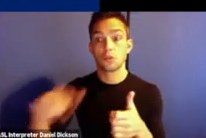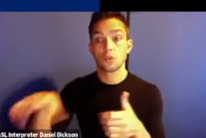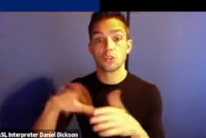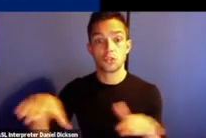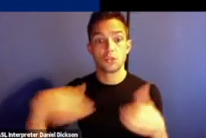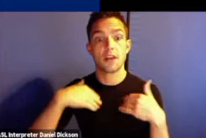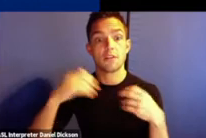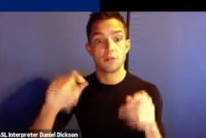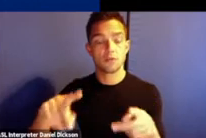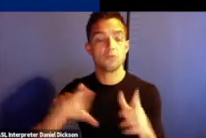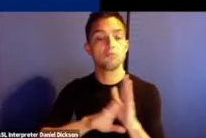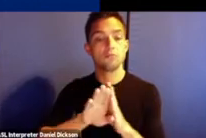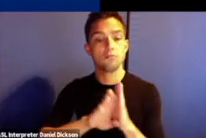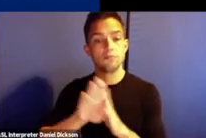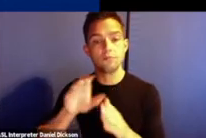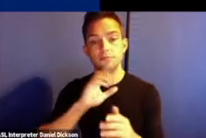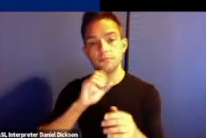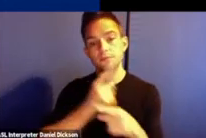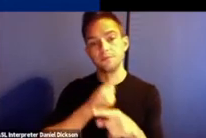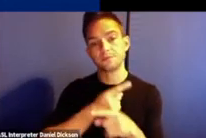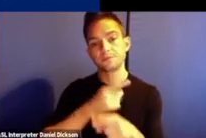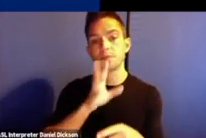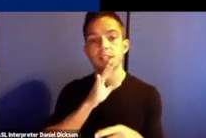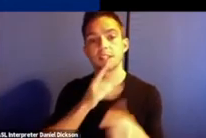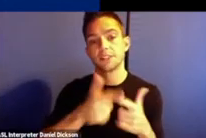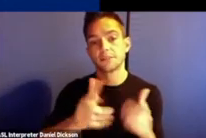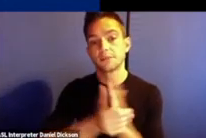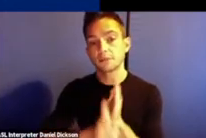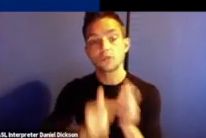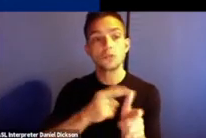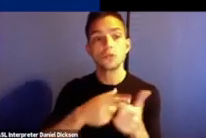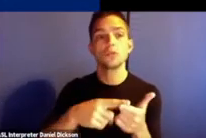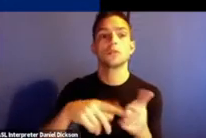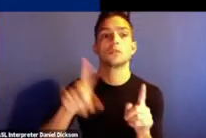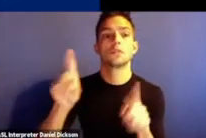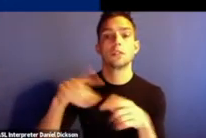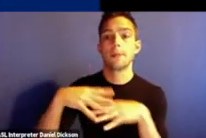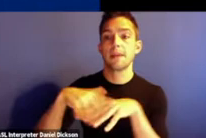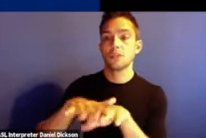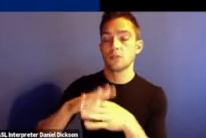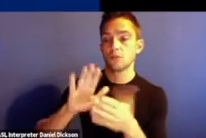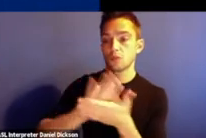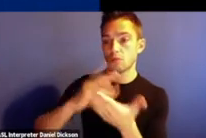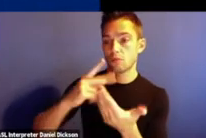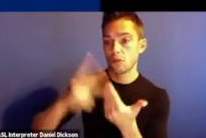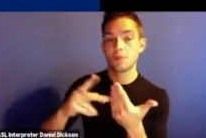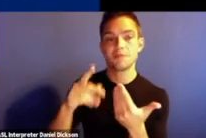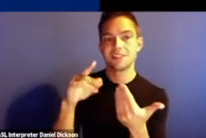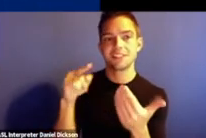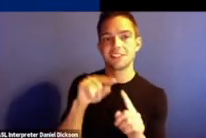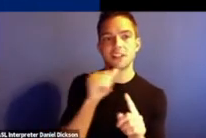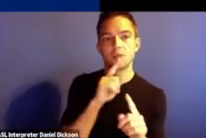opportunity to develop age-appropriate speech and language skills, or even attend mainstream school programs, this is really